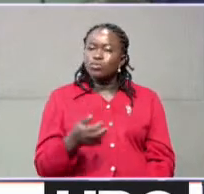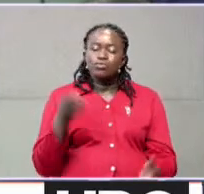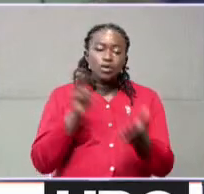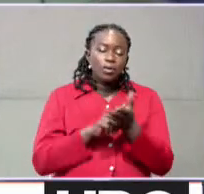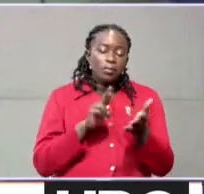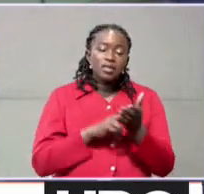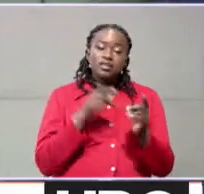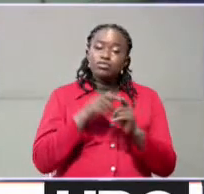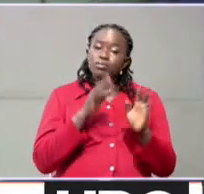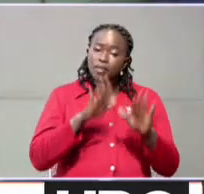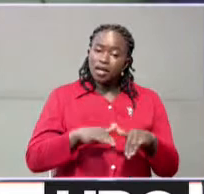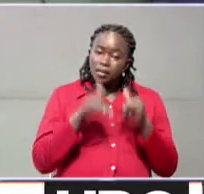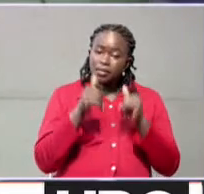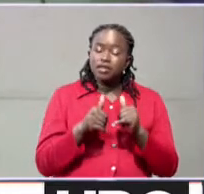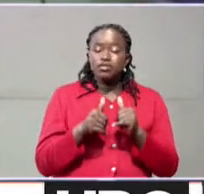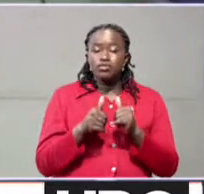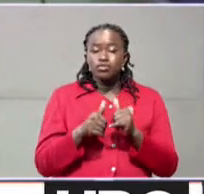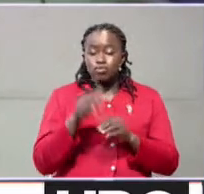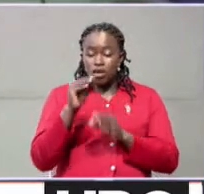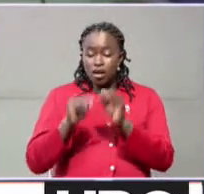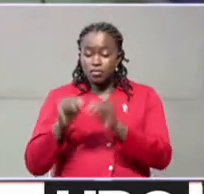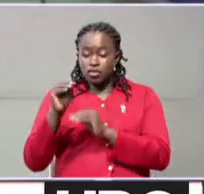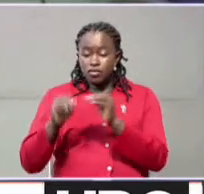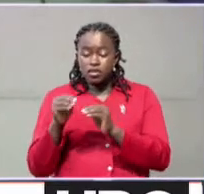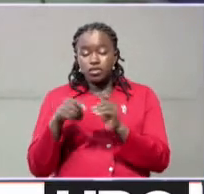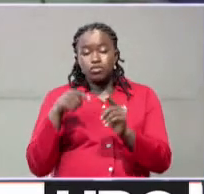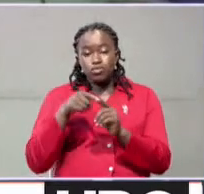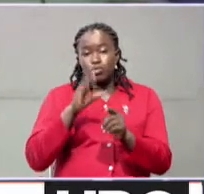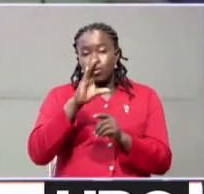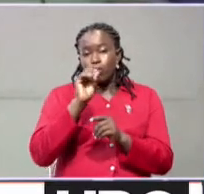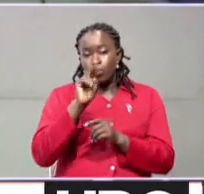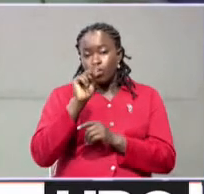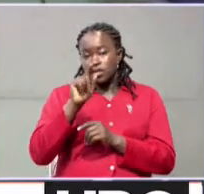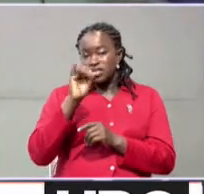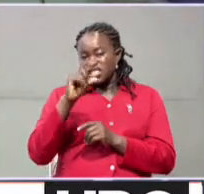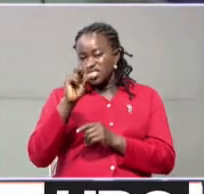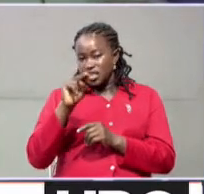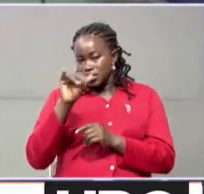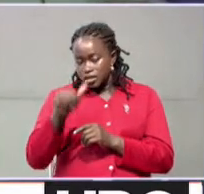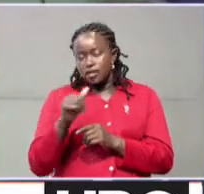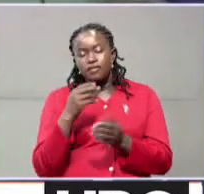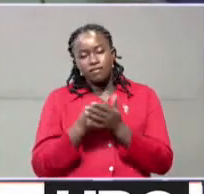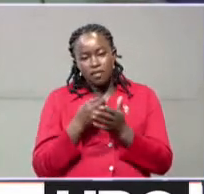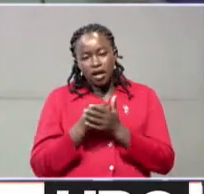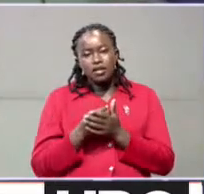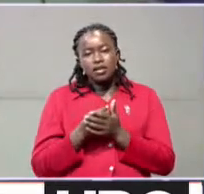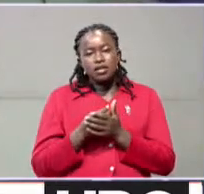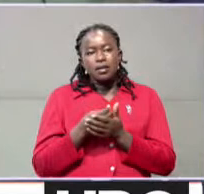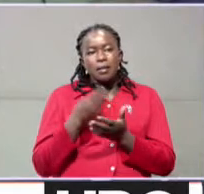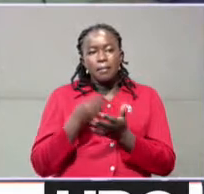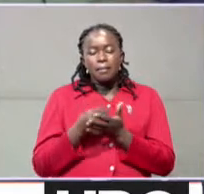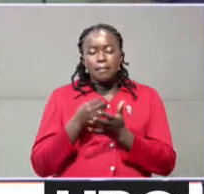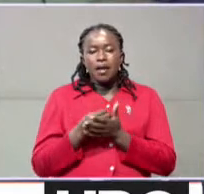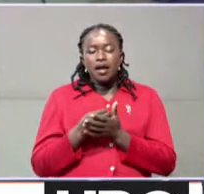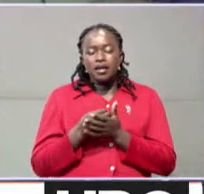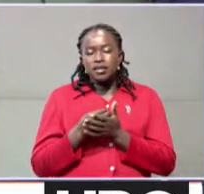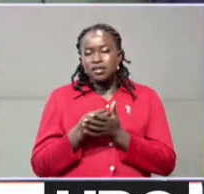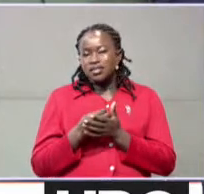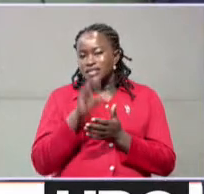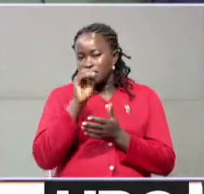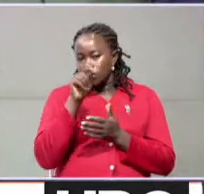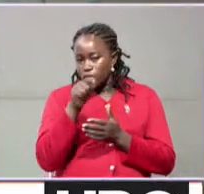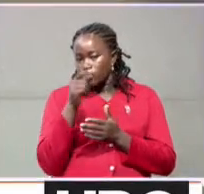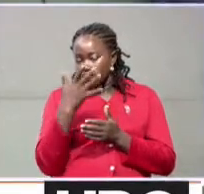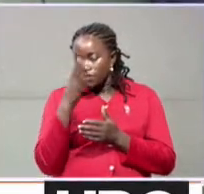parliament to appropriate to the contingencies fund and the amount equivalent to 0.5